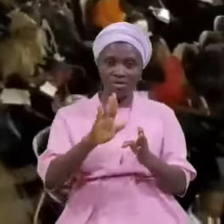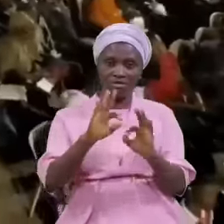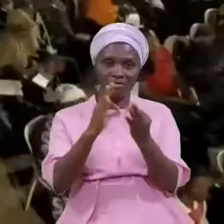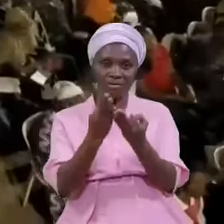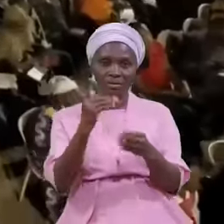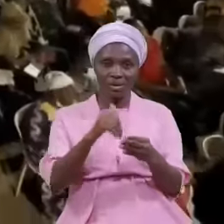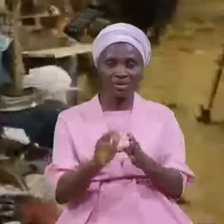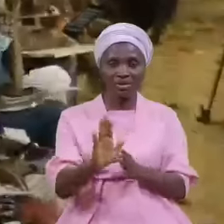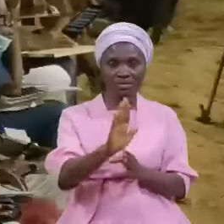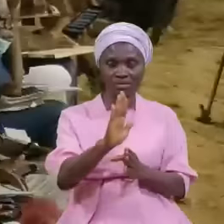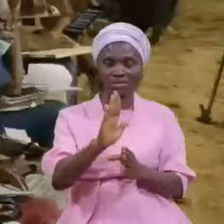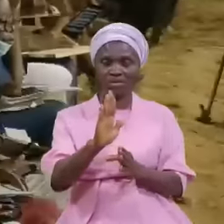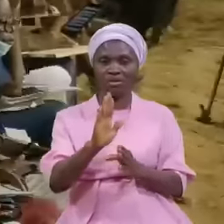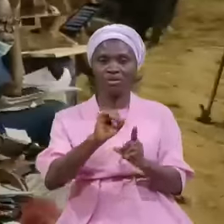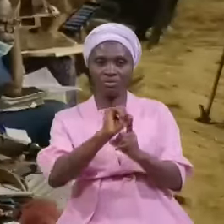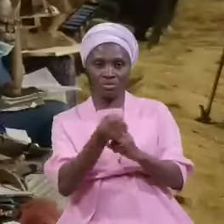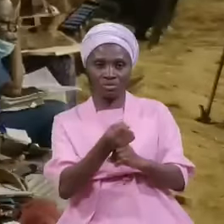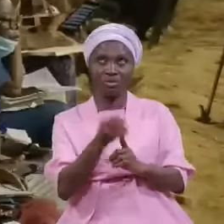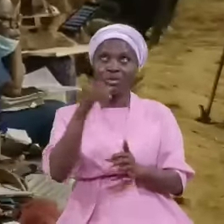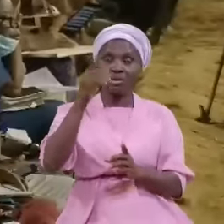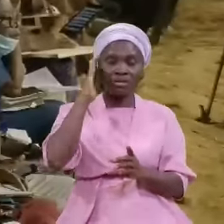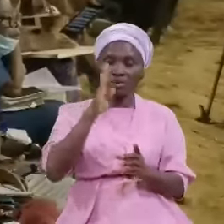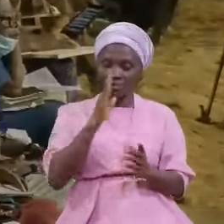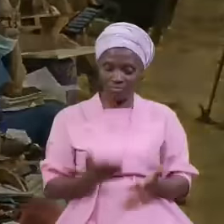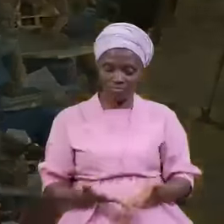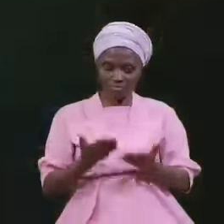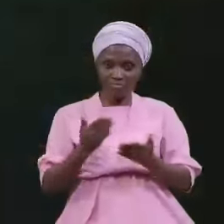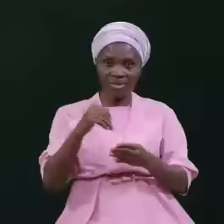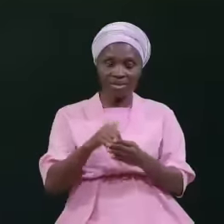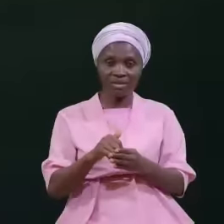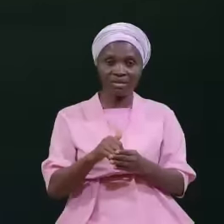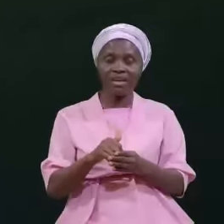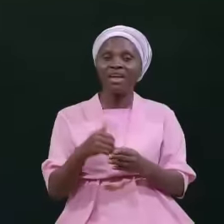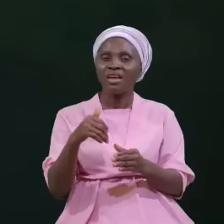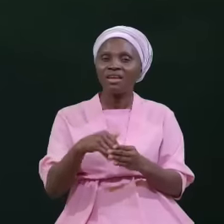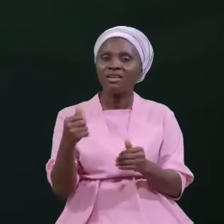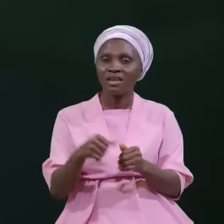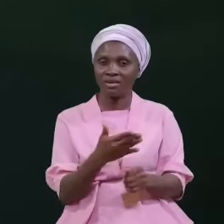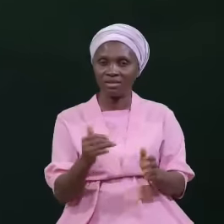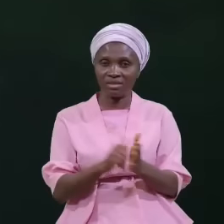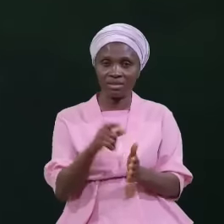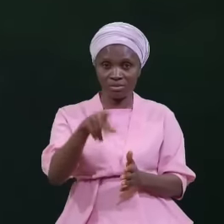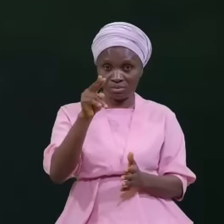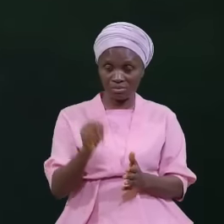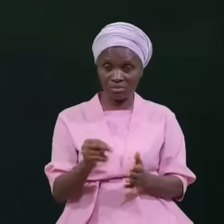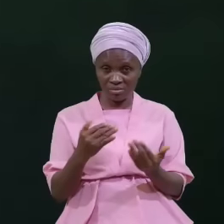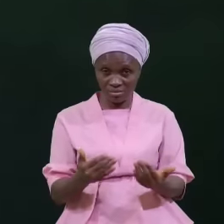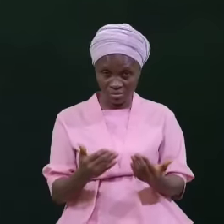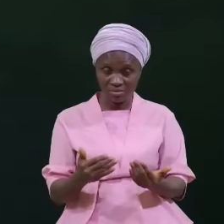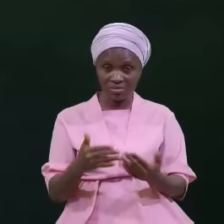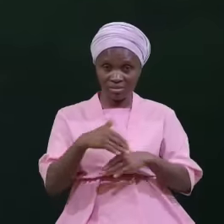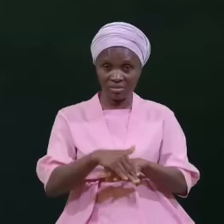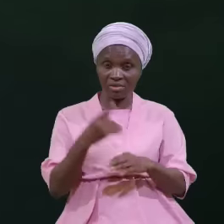your situation. He'll be exalted. Anything you need tonight, the Father has